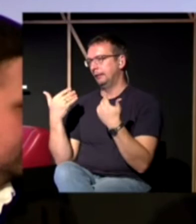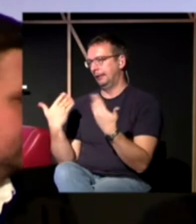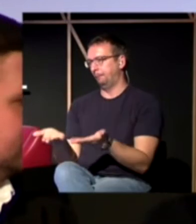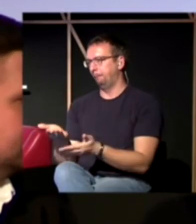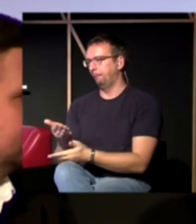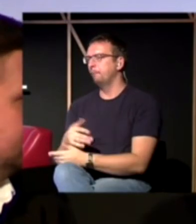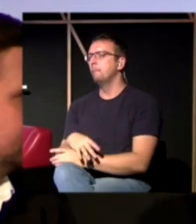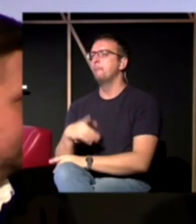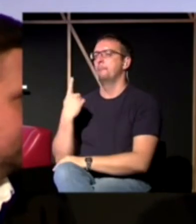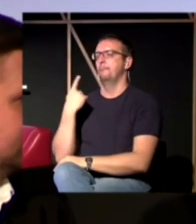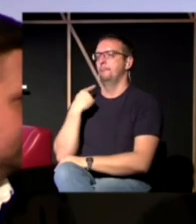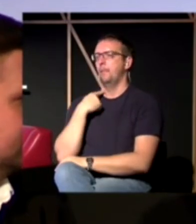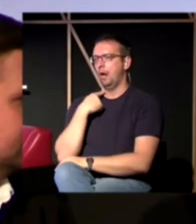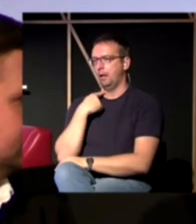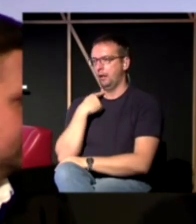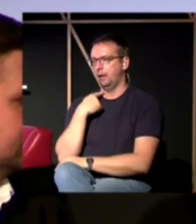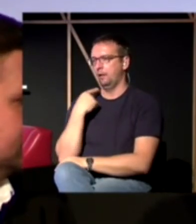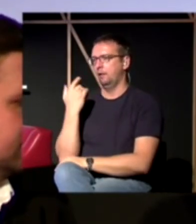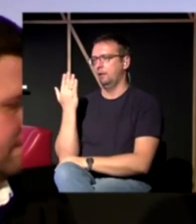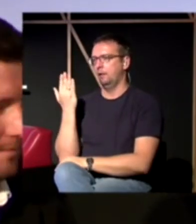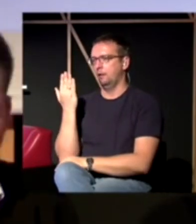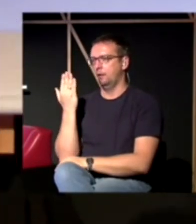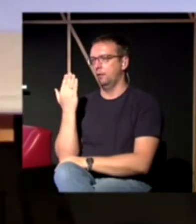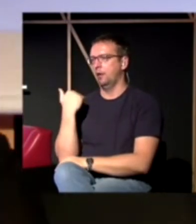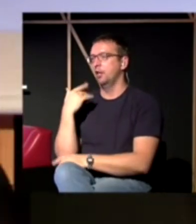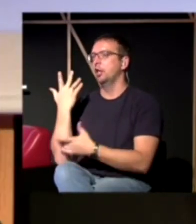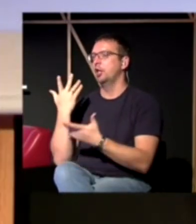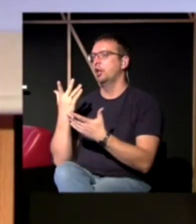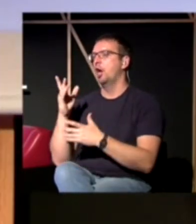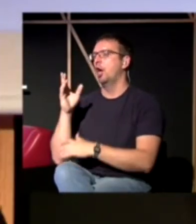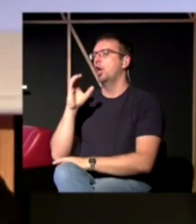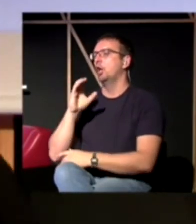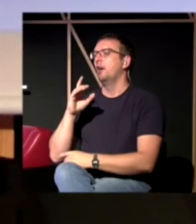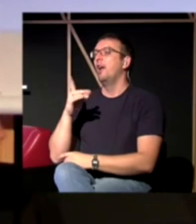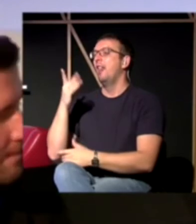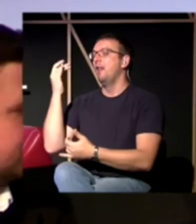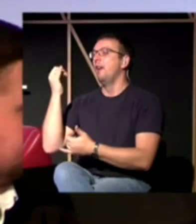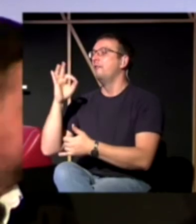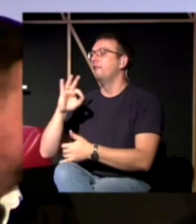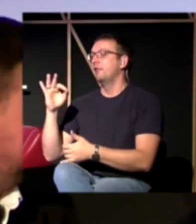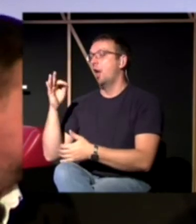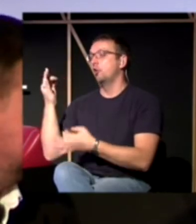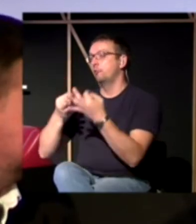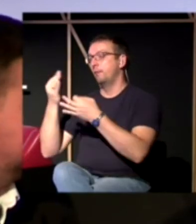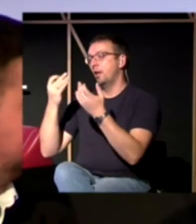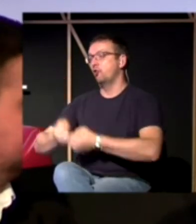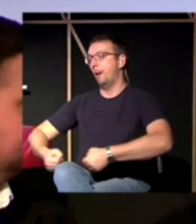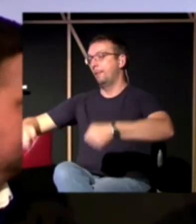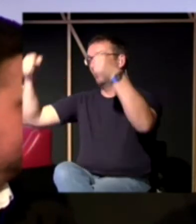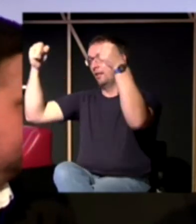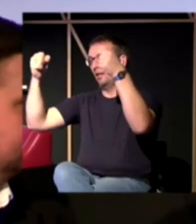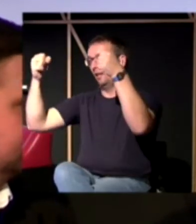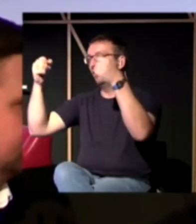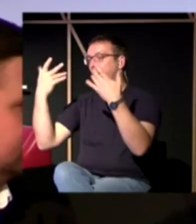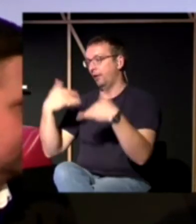women's and men's UEFA Champions League finals. Looking back at the 6